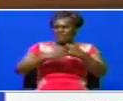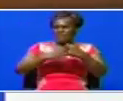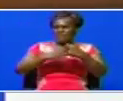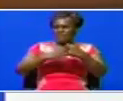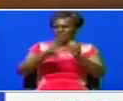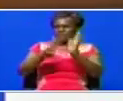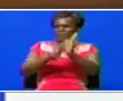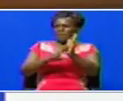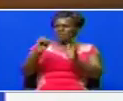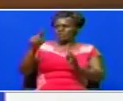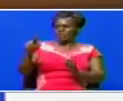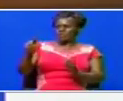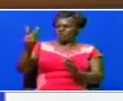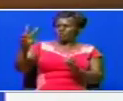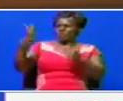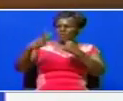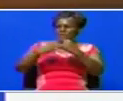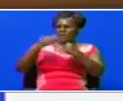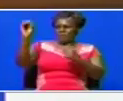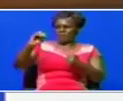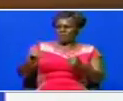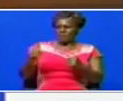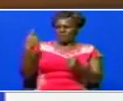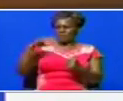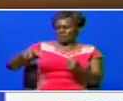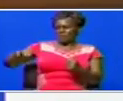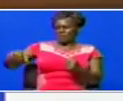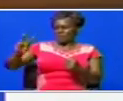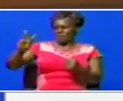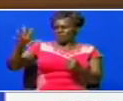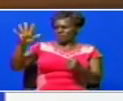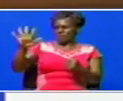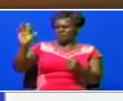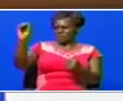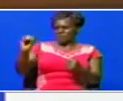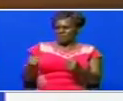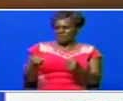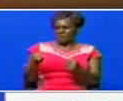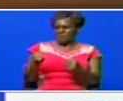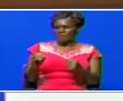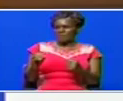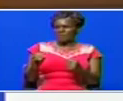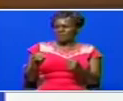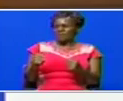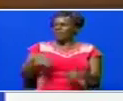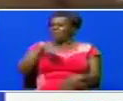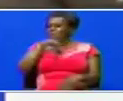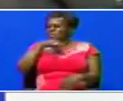42,259, representing 0.28%. Number of counties with at least 25%, zero. Raila Odinga,